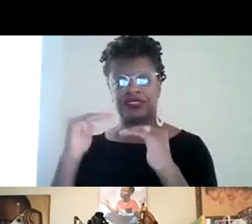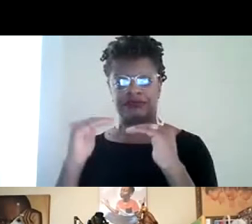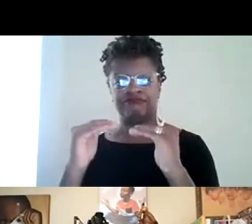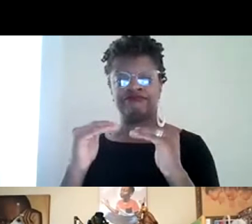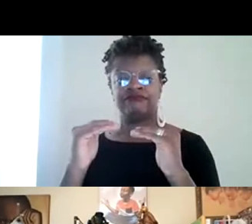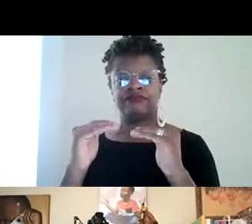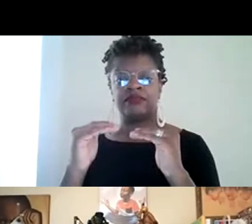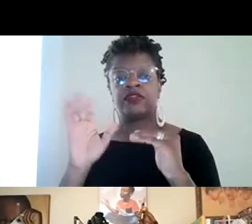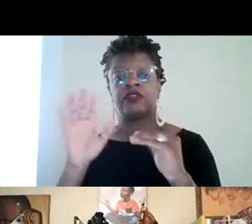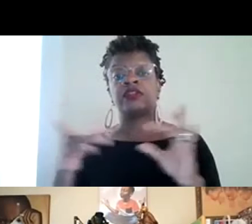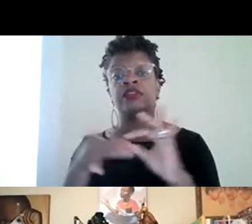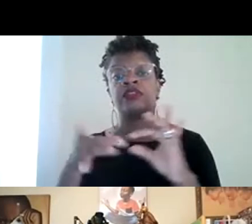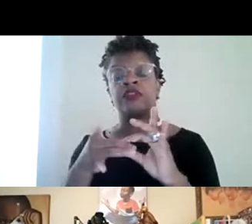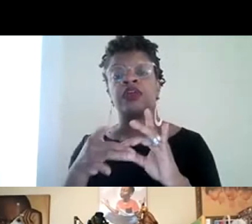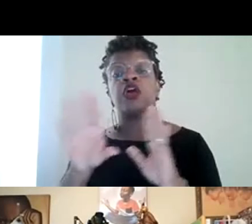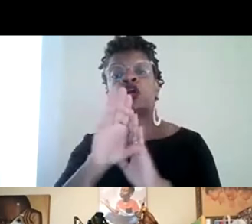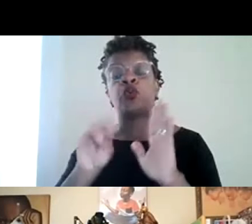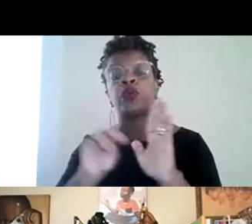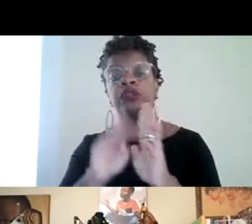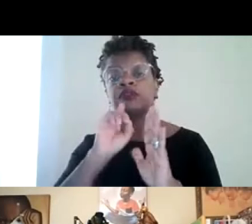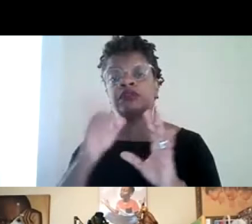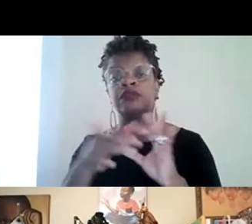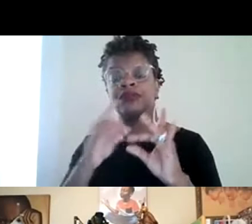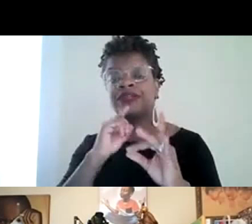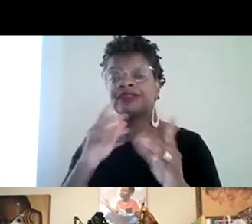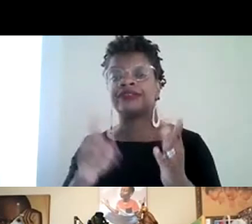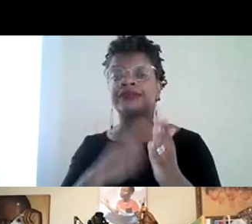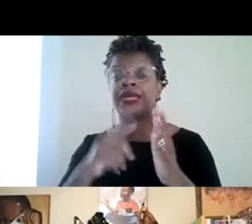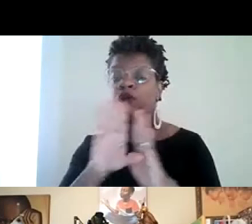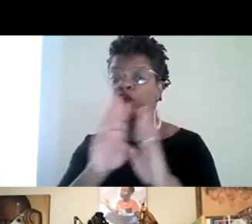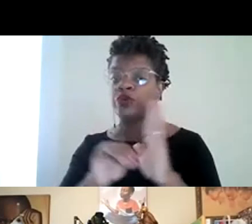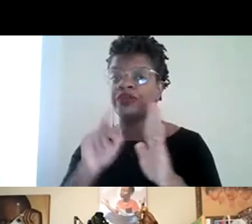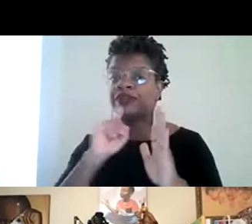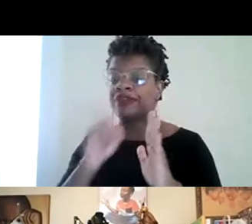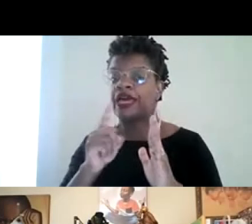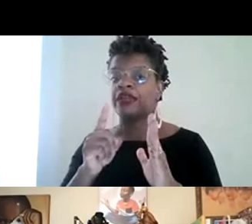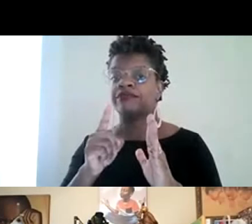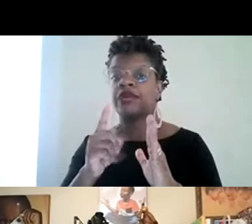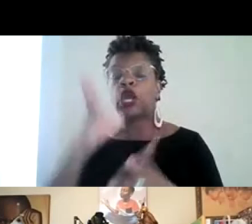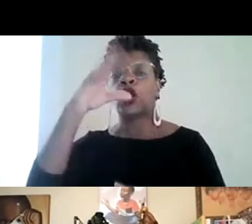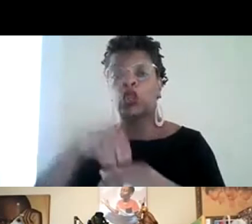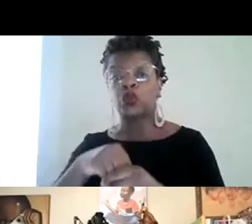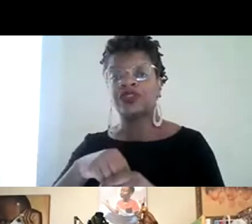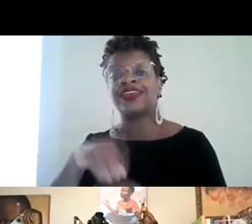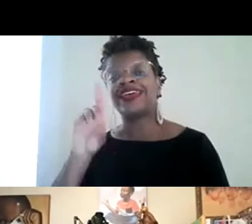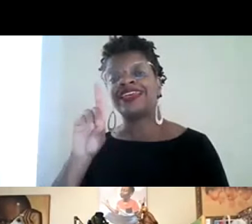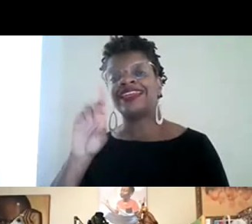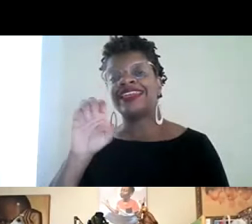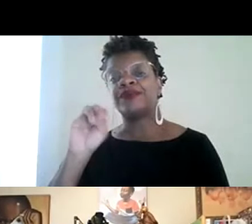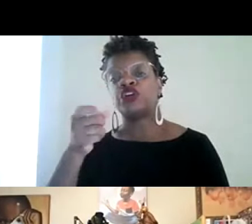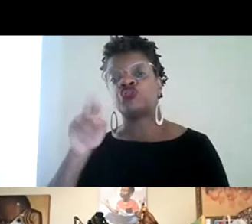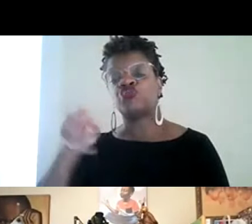school curriculum that has not always reflected the demographics of the classroom, that have